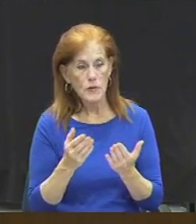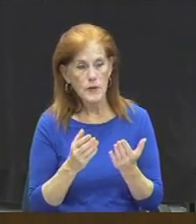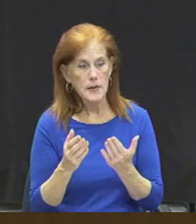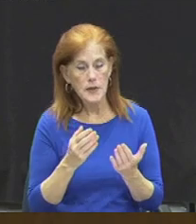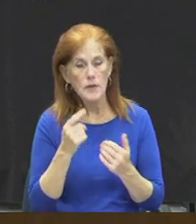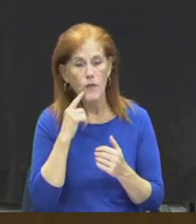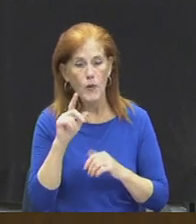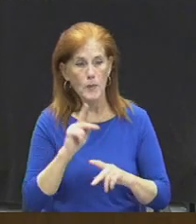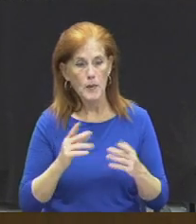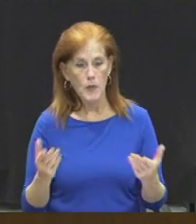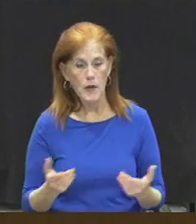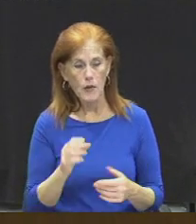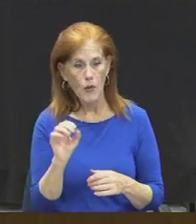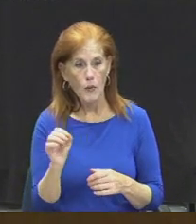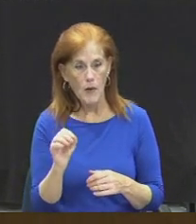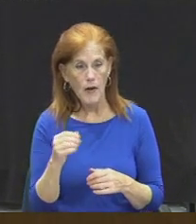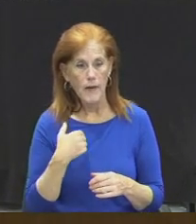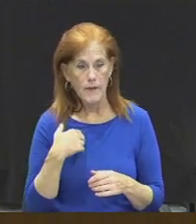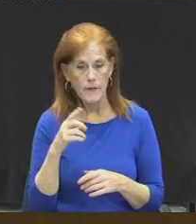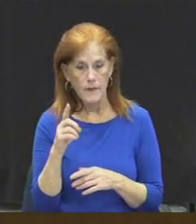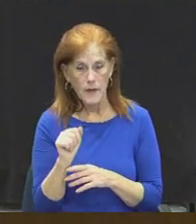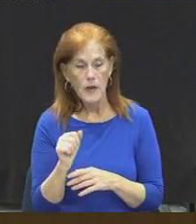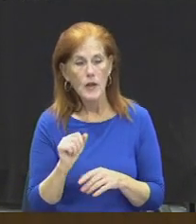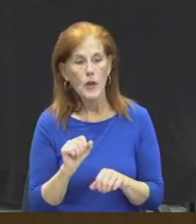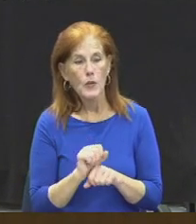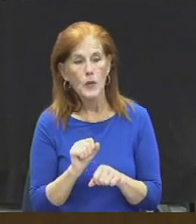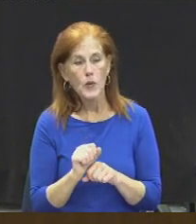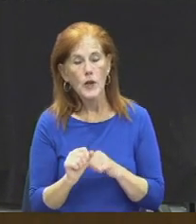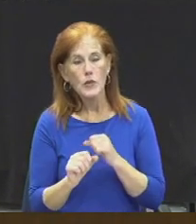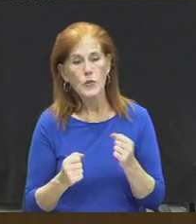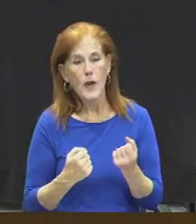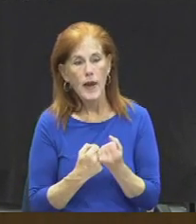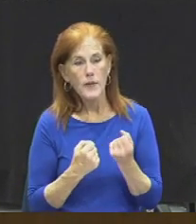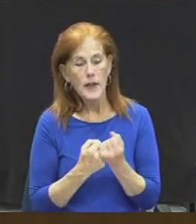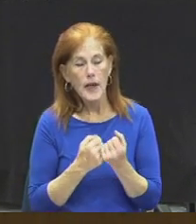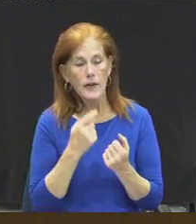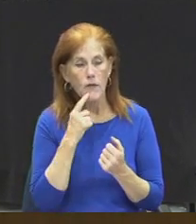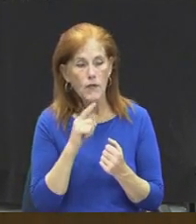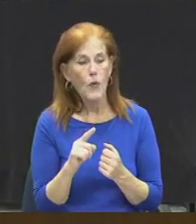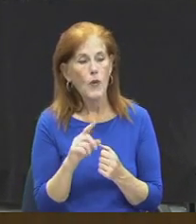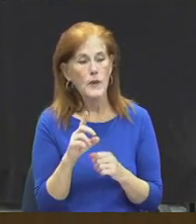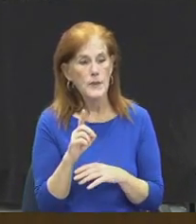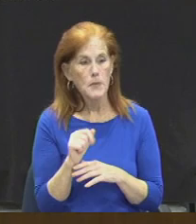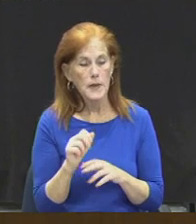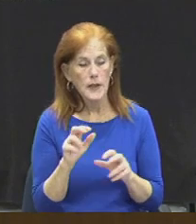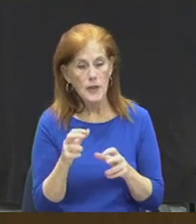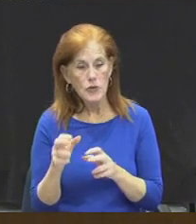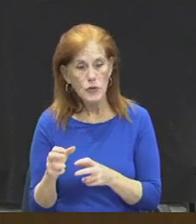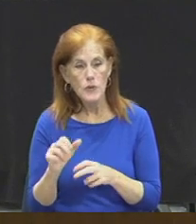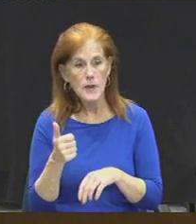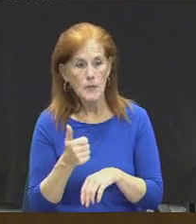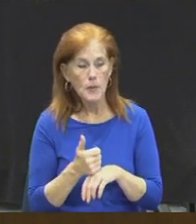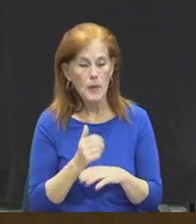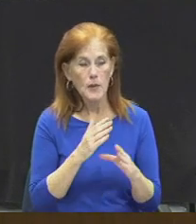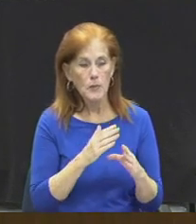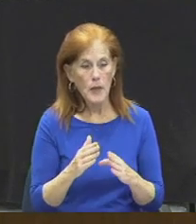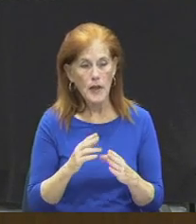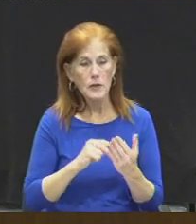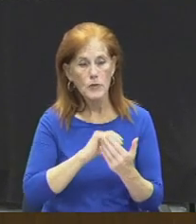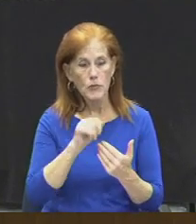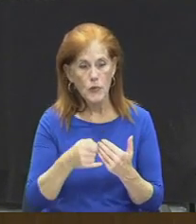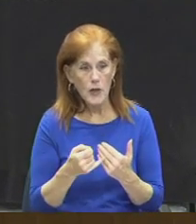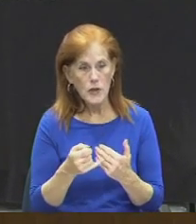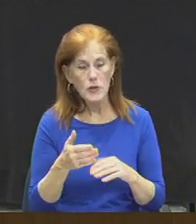our citizens with disabilities. We work to advocate for accessibility issues and implement plans and projects to improve